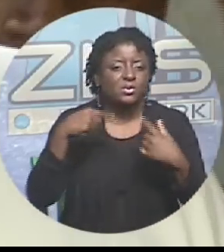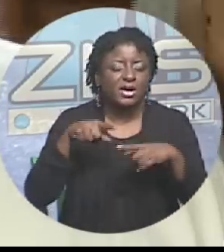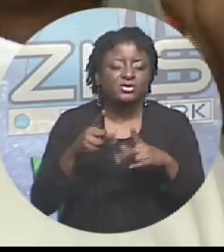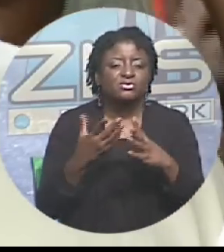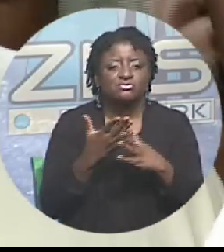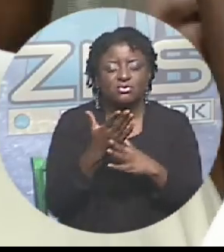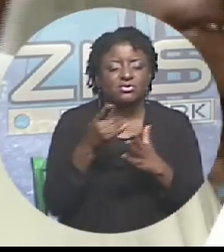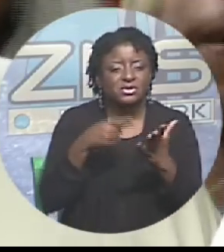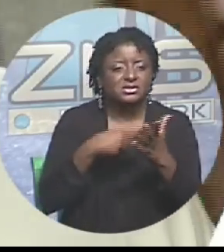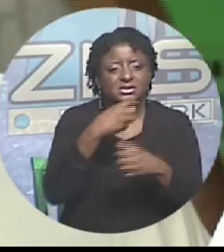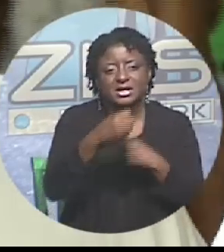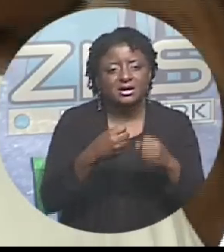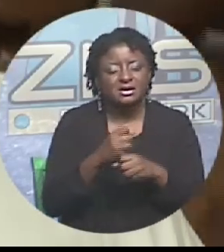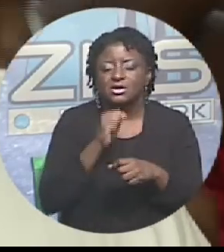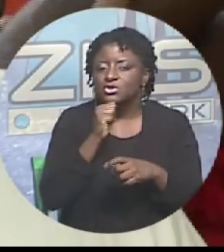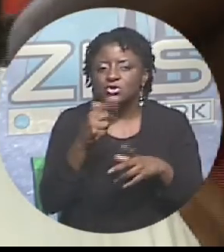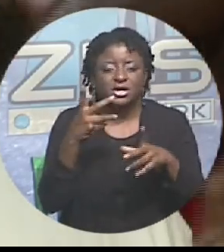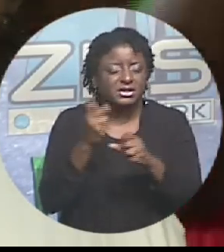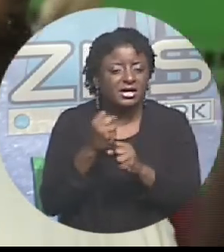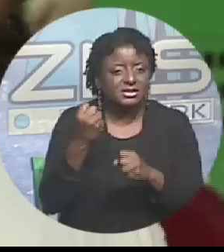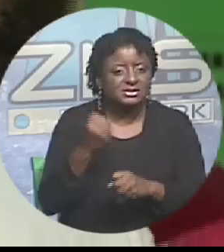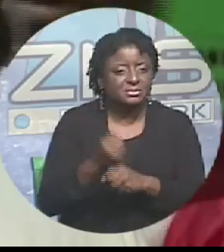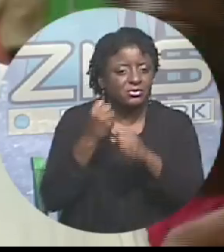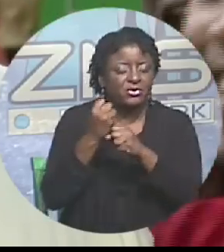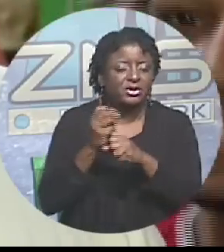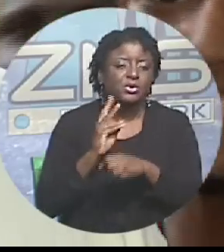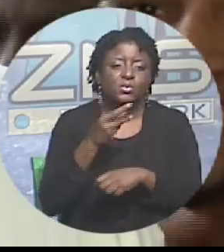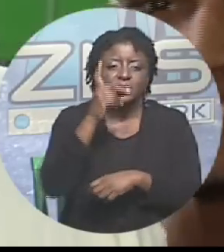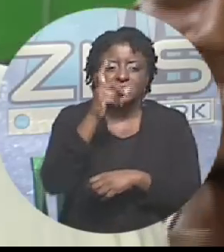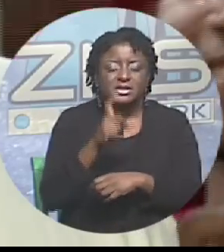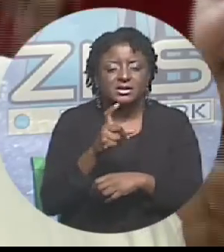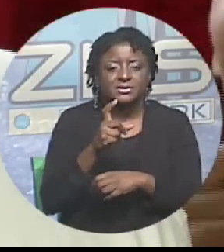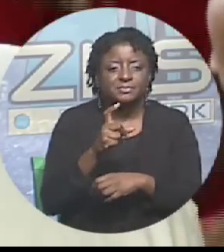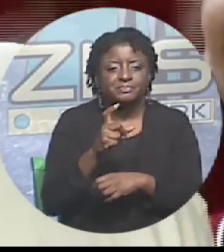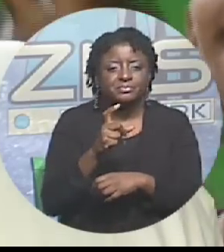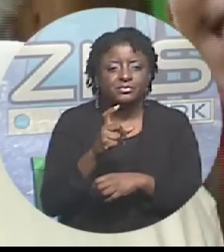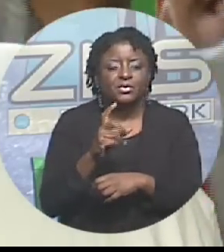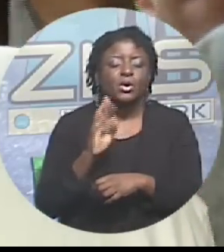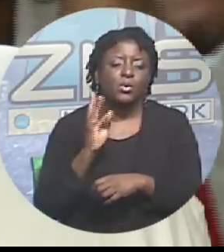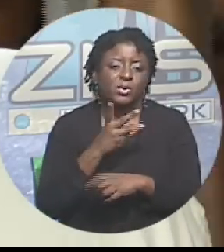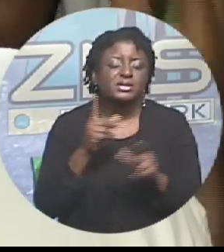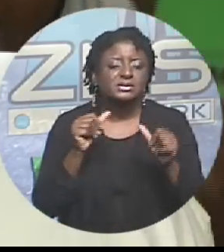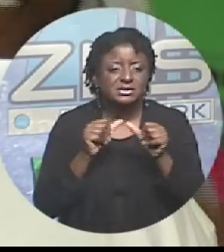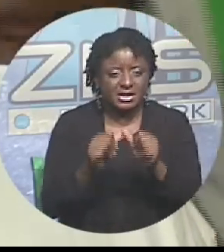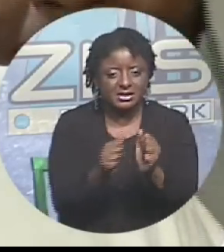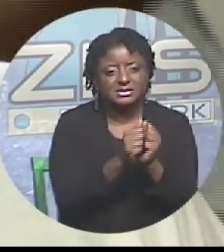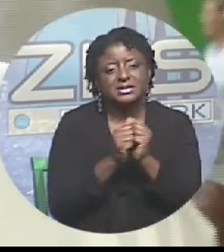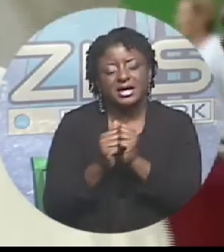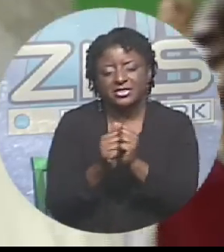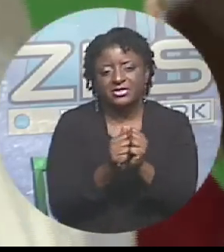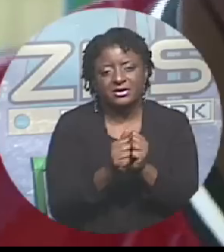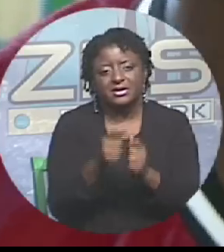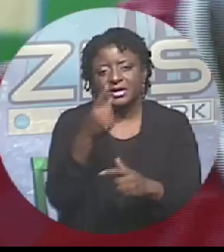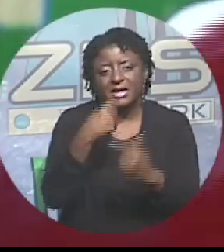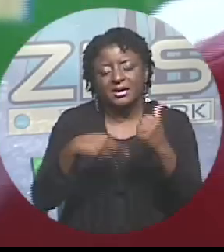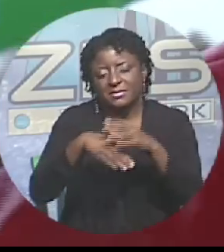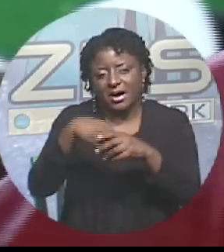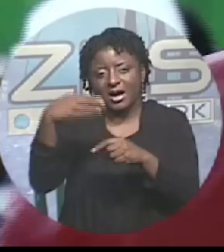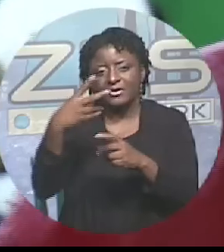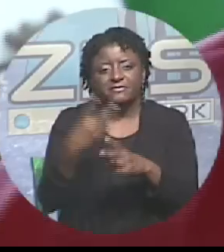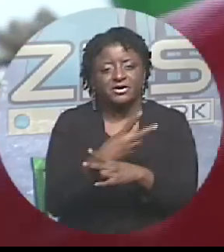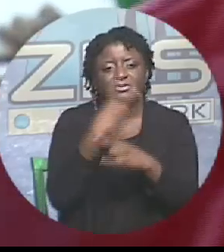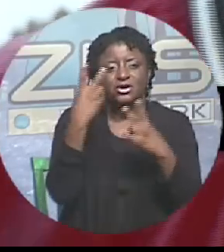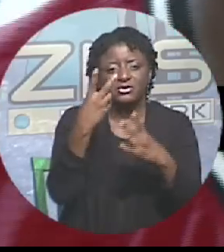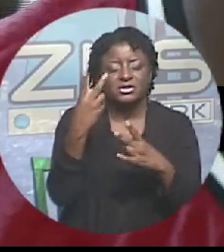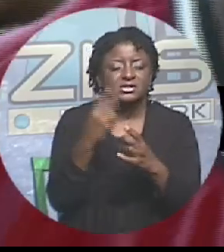we deserve as a team, and we stuck together. As coaches and players, we stuck together straight to the end, and we came up victorious. I had to come up